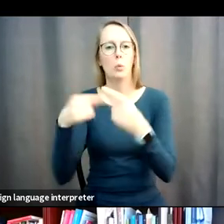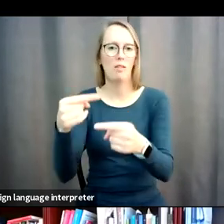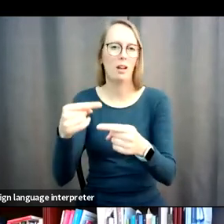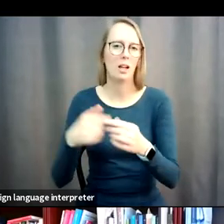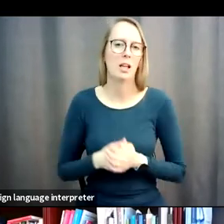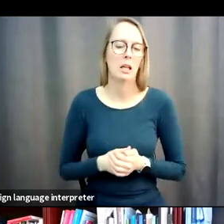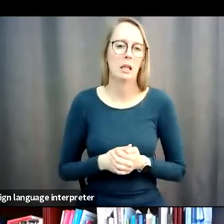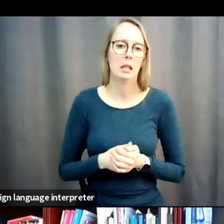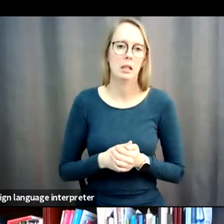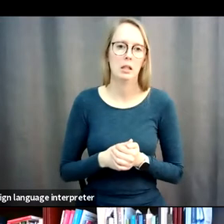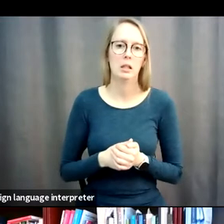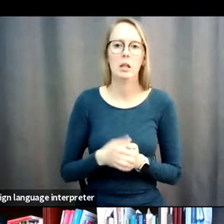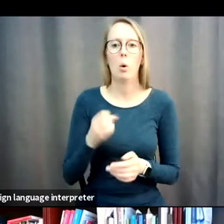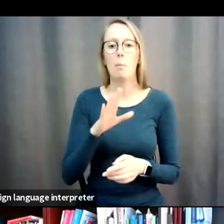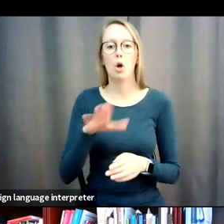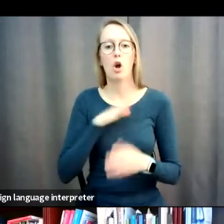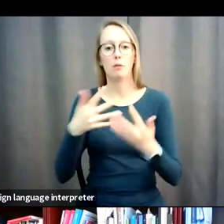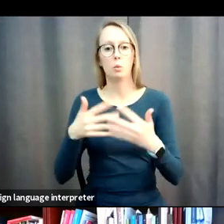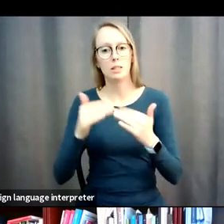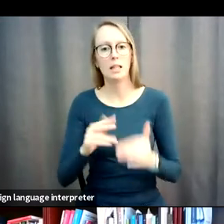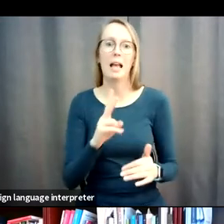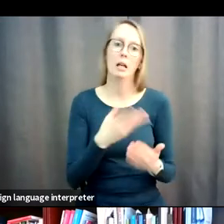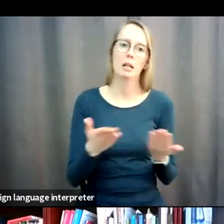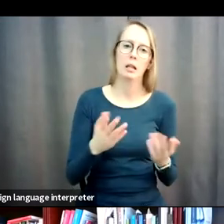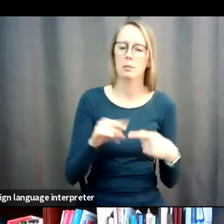child with a disability or not.